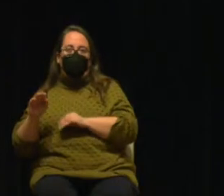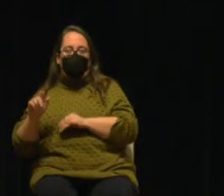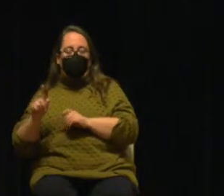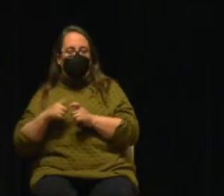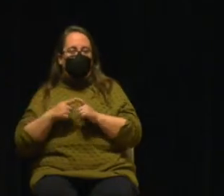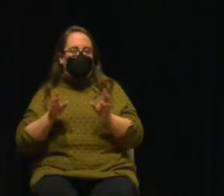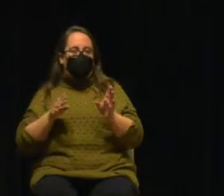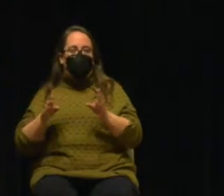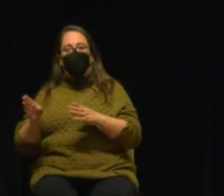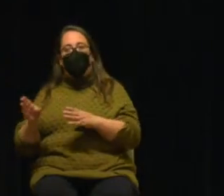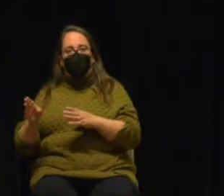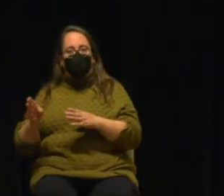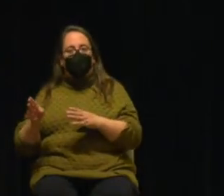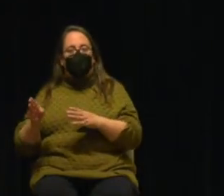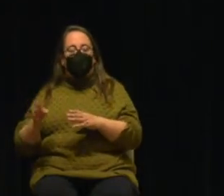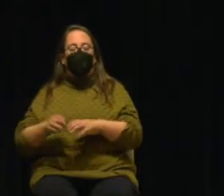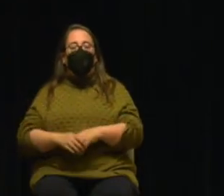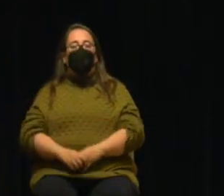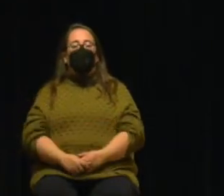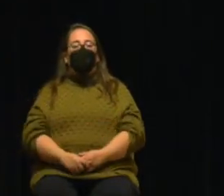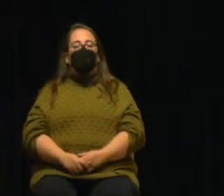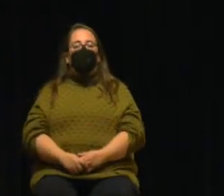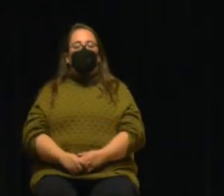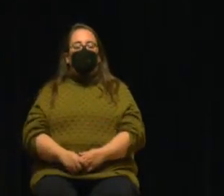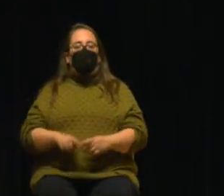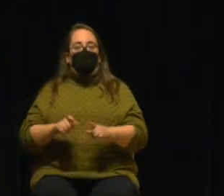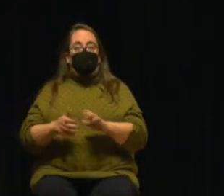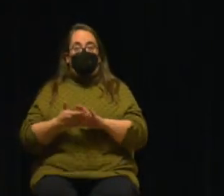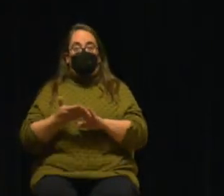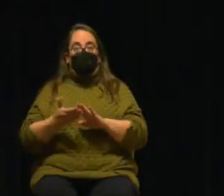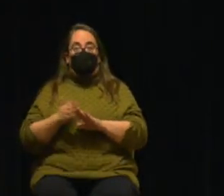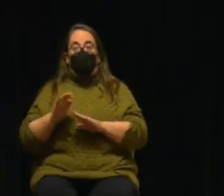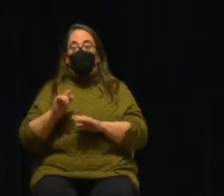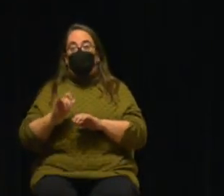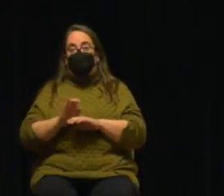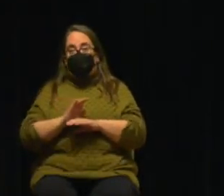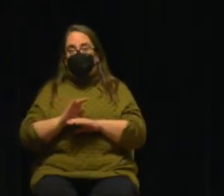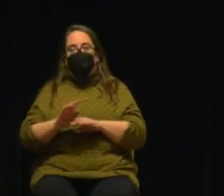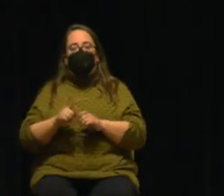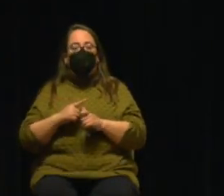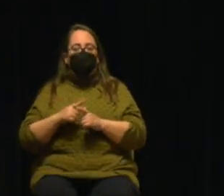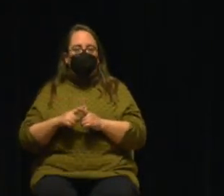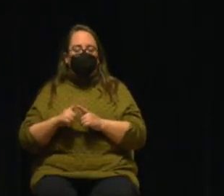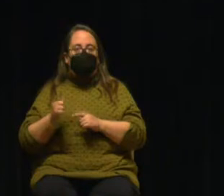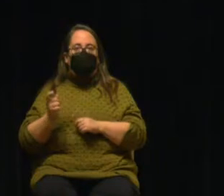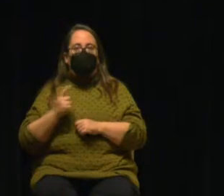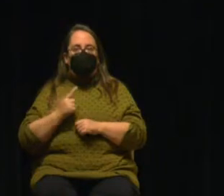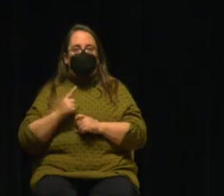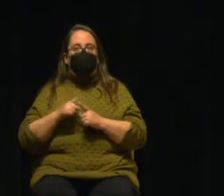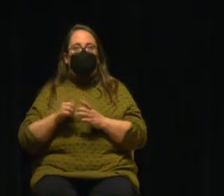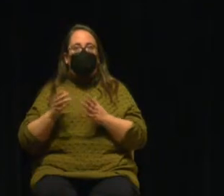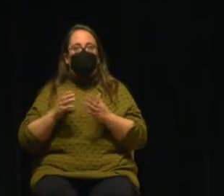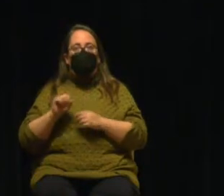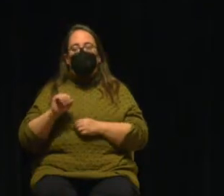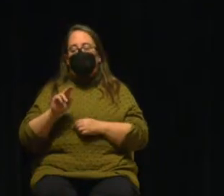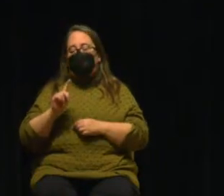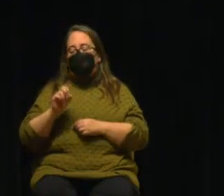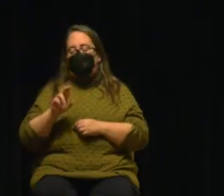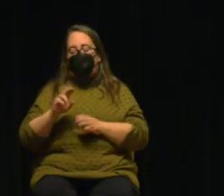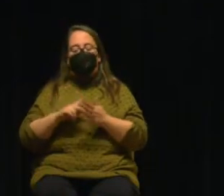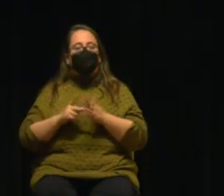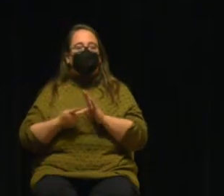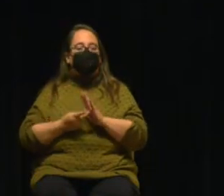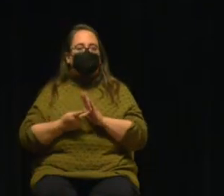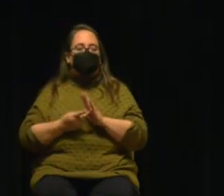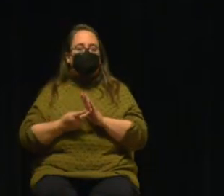shifted to that fully. While he was running the coal business, he was asked to serve as sutler. So sutler is